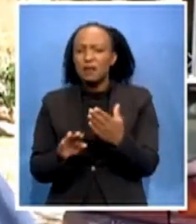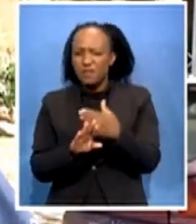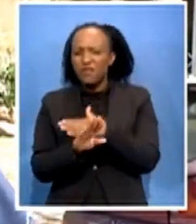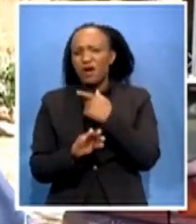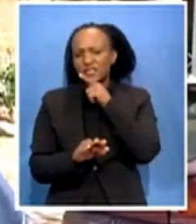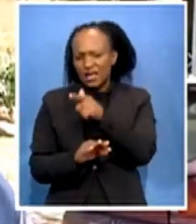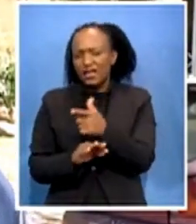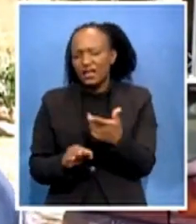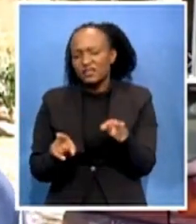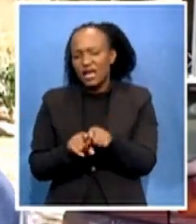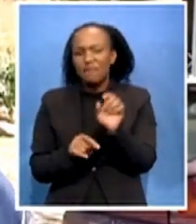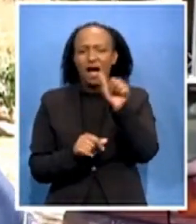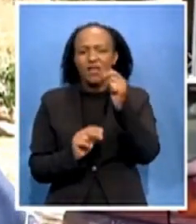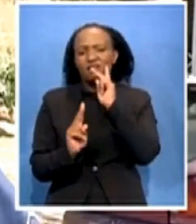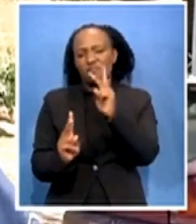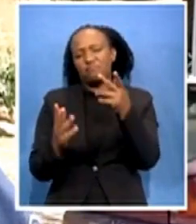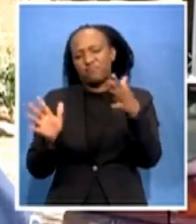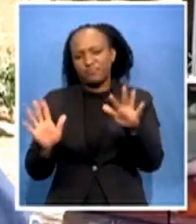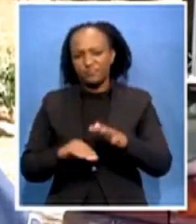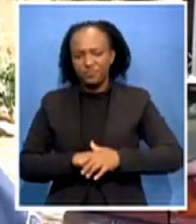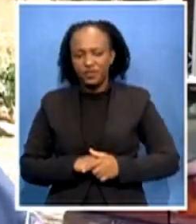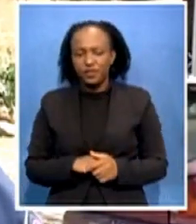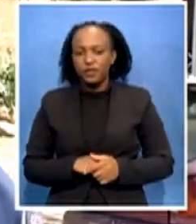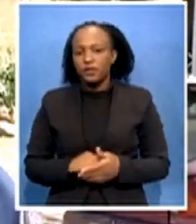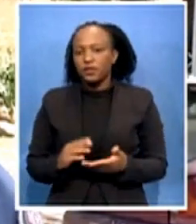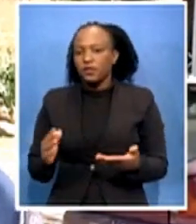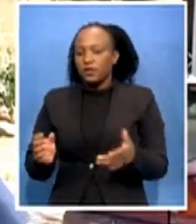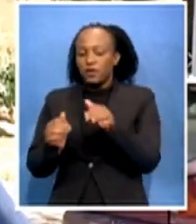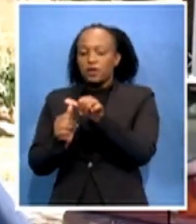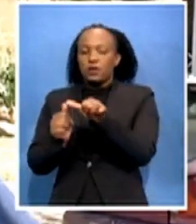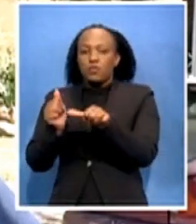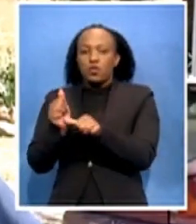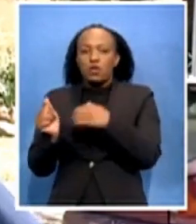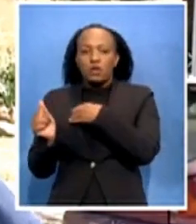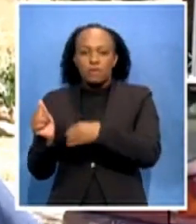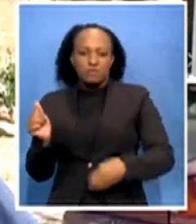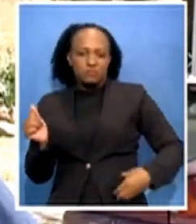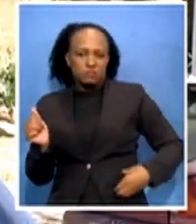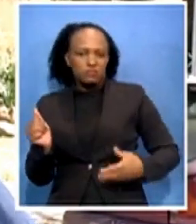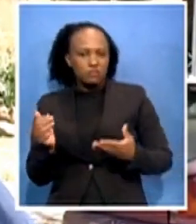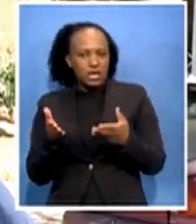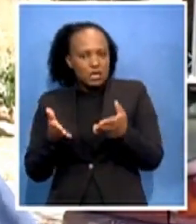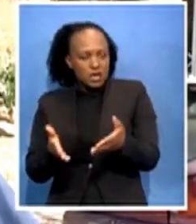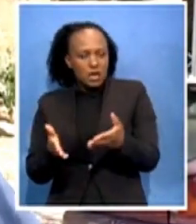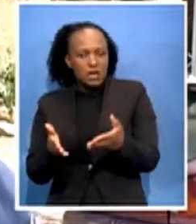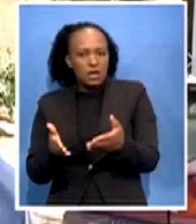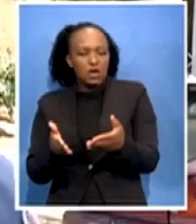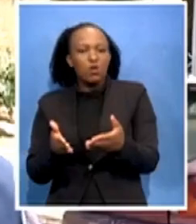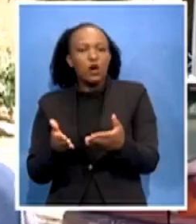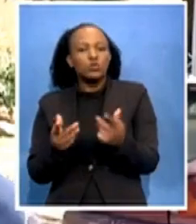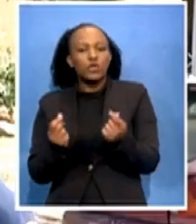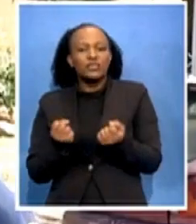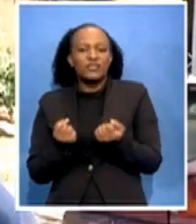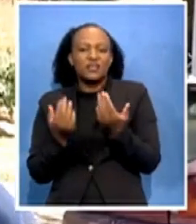made to understand the Deputy President is here to deal with issues of service delivery. And he's one of those